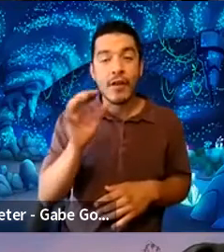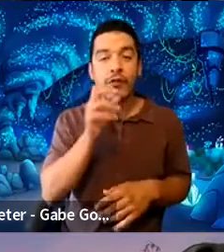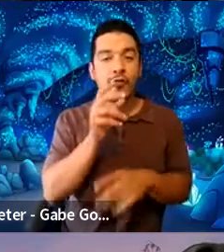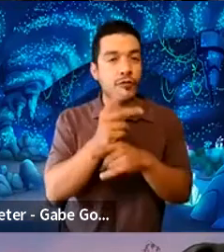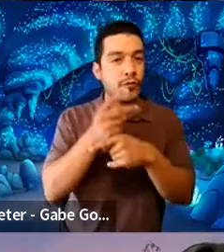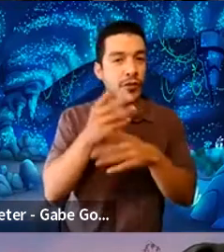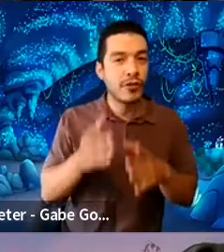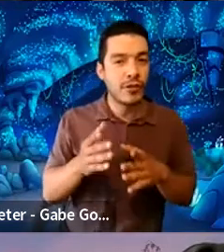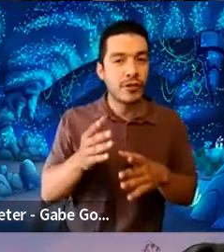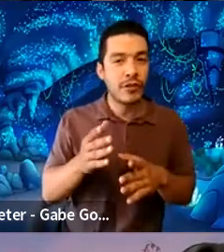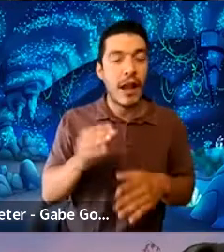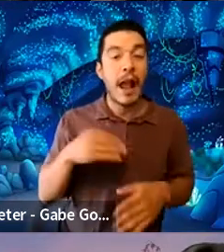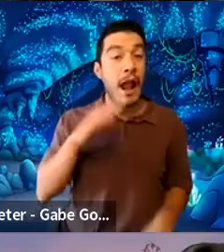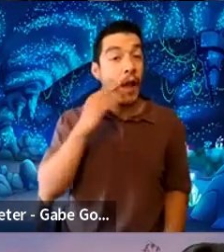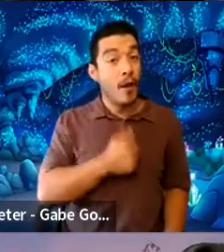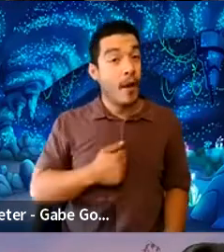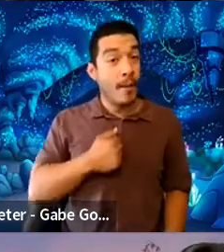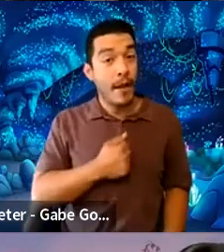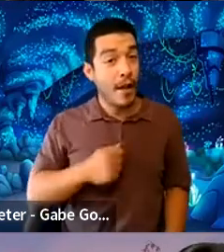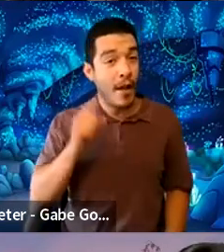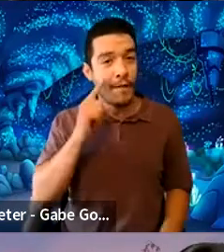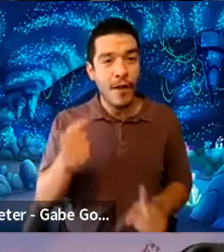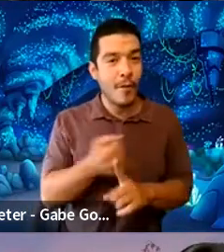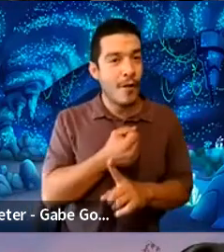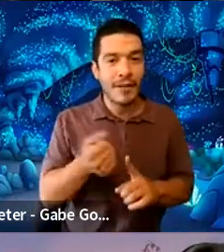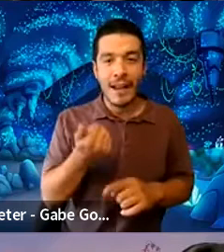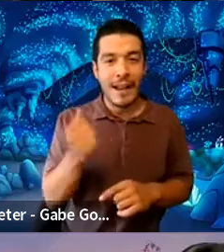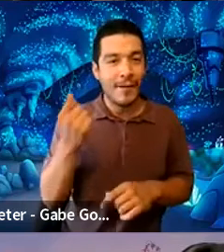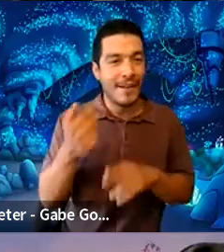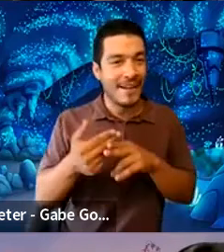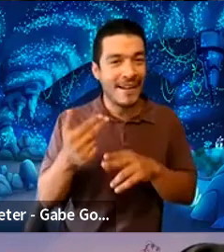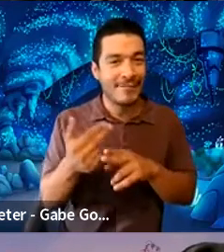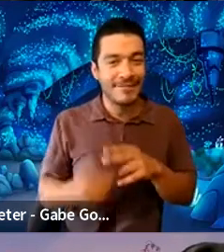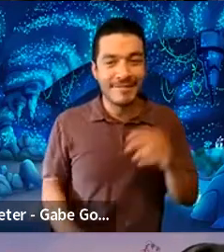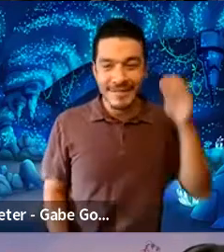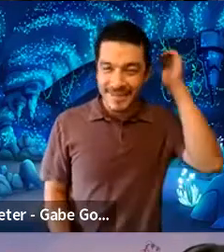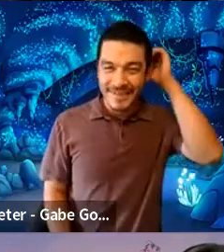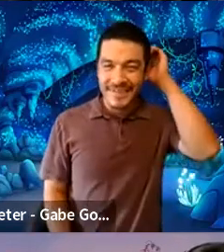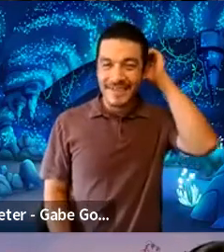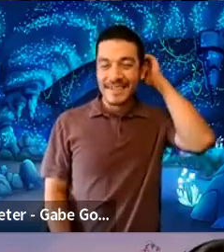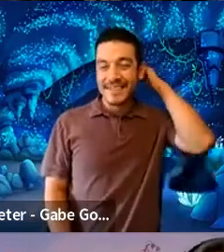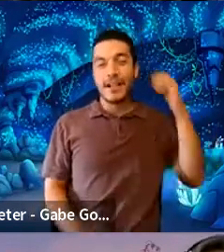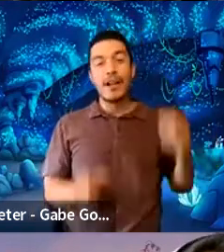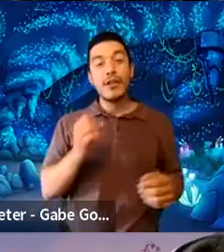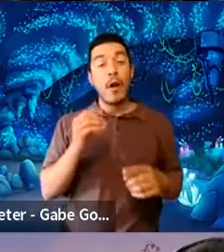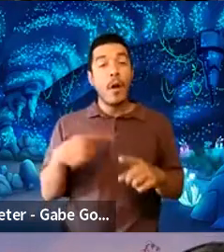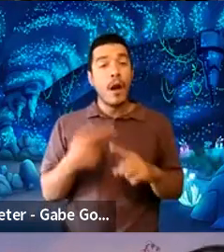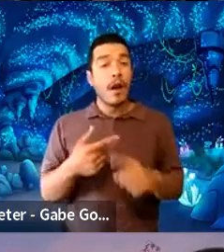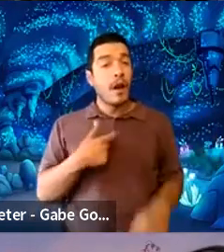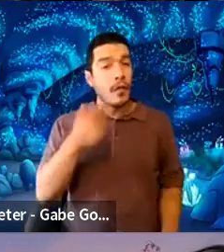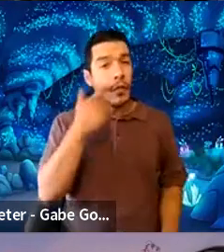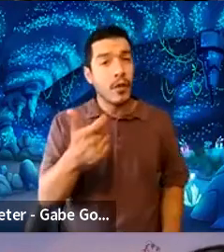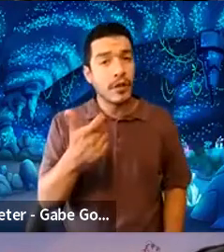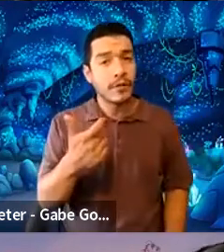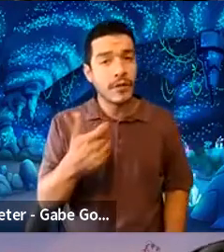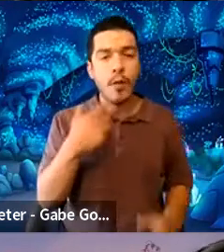producer. And I will apologize for abusing anyone's name. So, when I was watching, I'm going to start